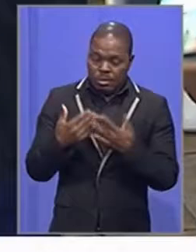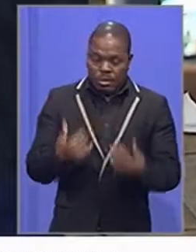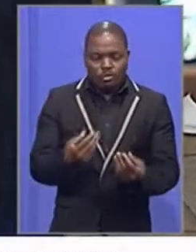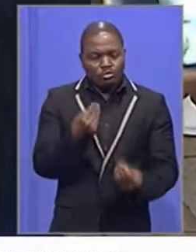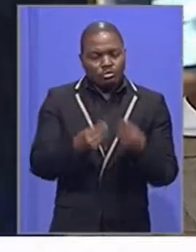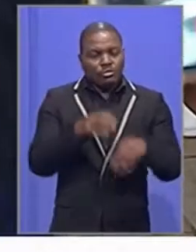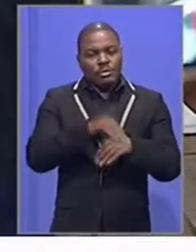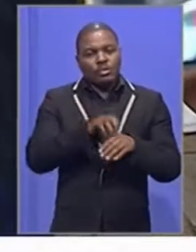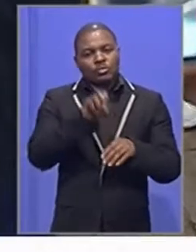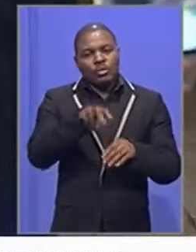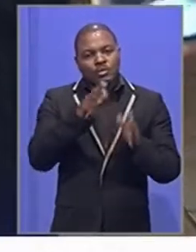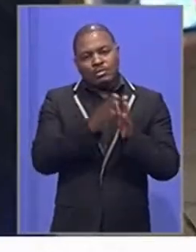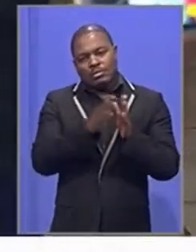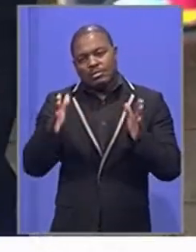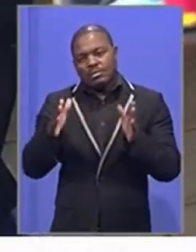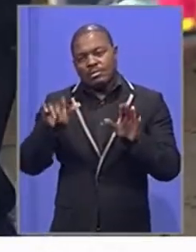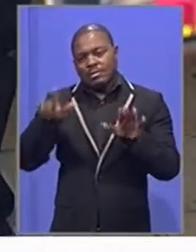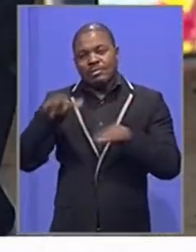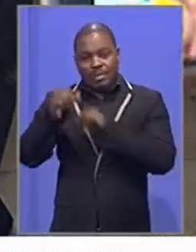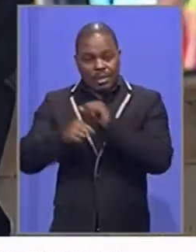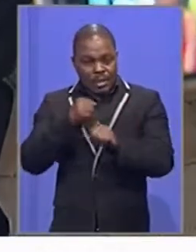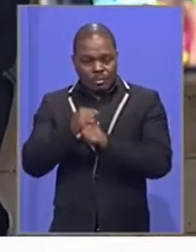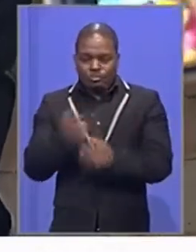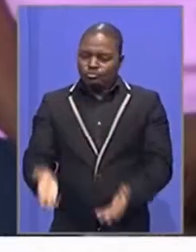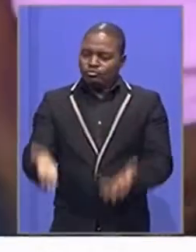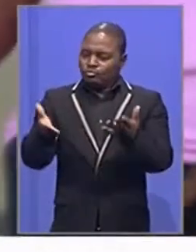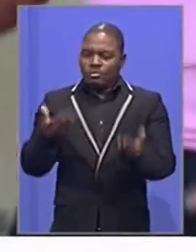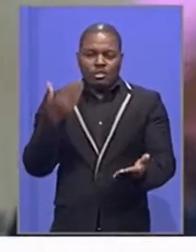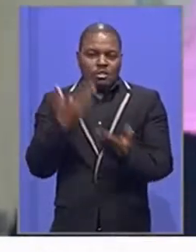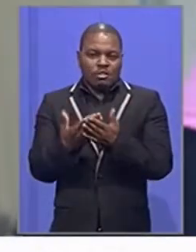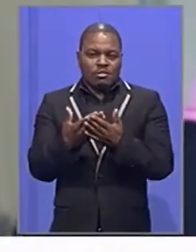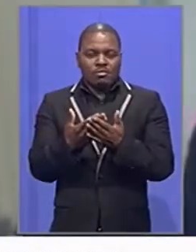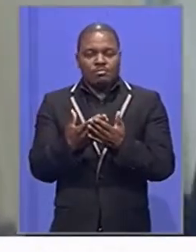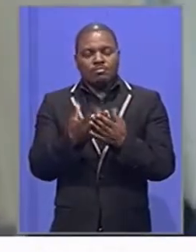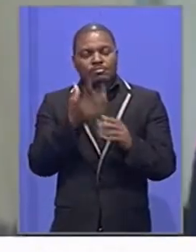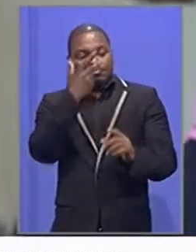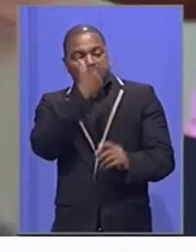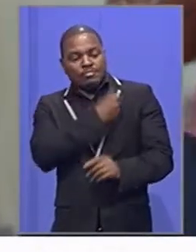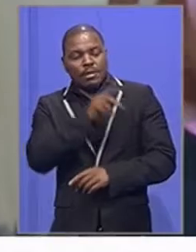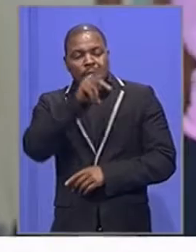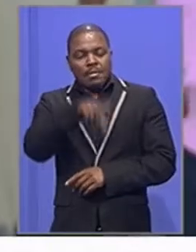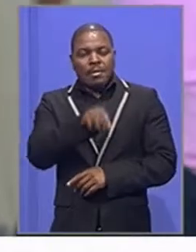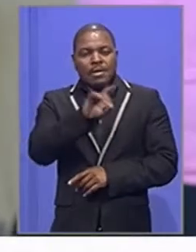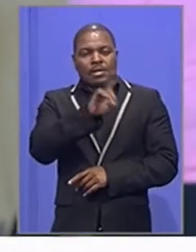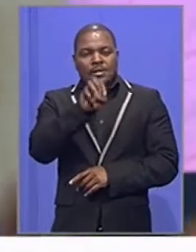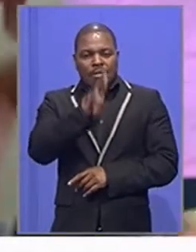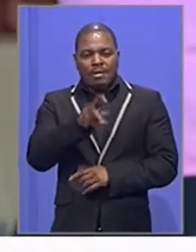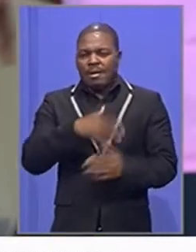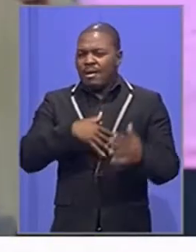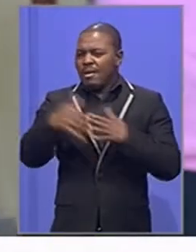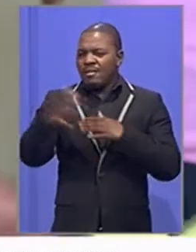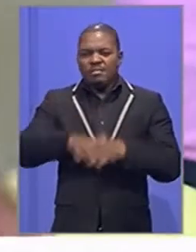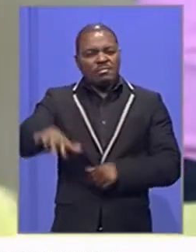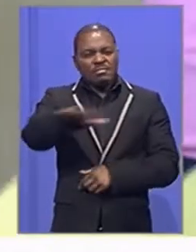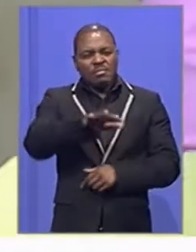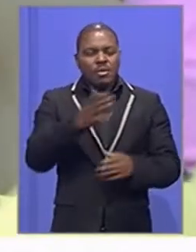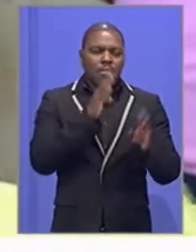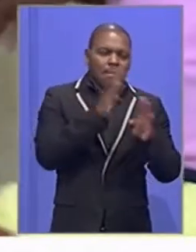ga 12 le 17 ba filwe tumelelo ya go entiwa ka Pfizer ka mafelong le ge ile afe a mmušo